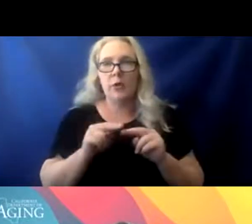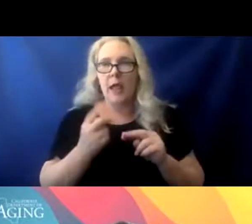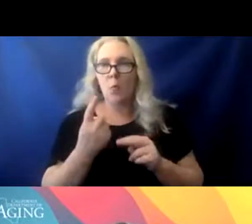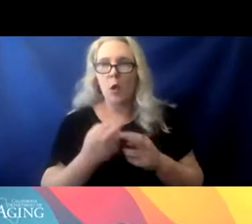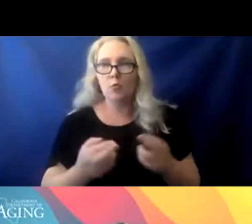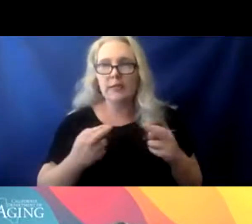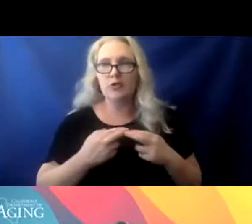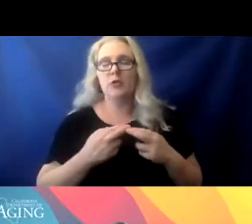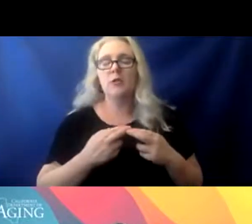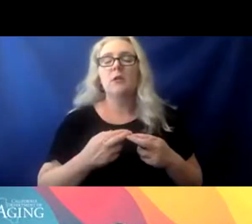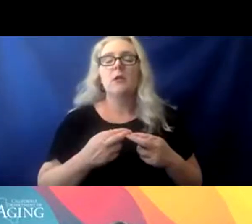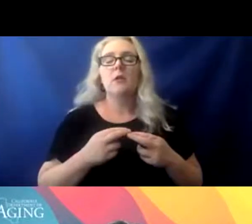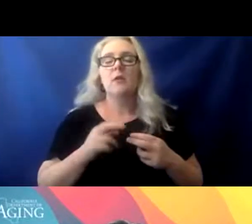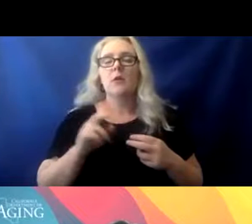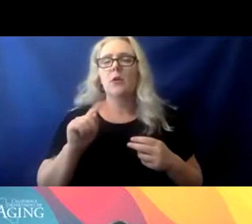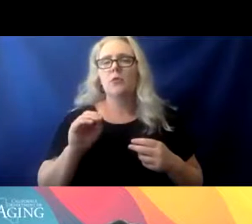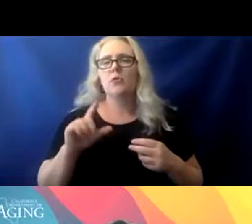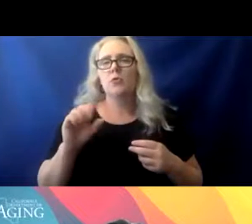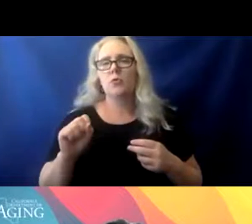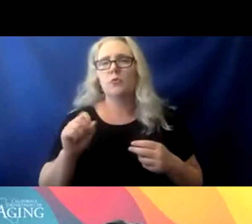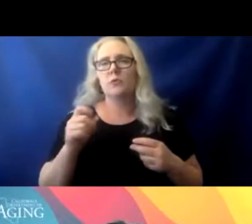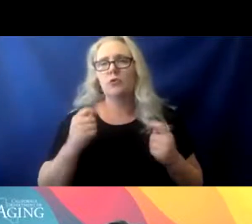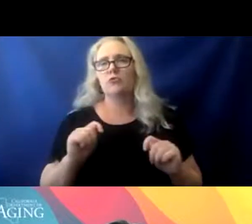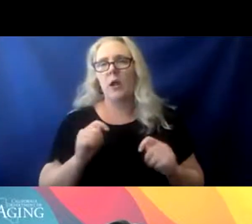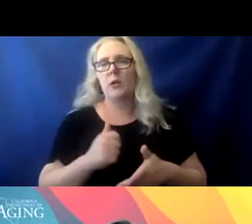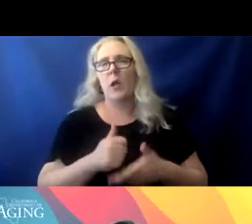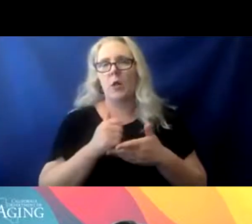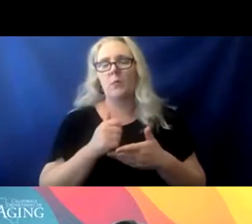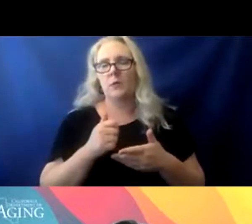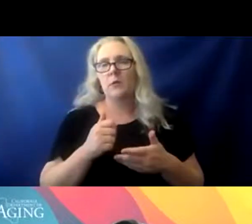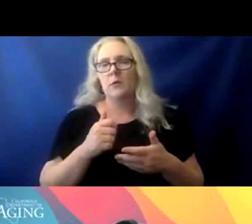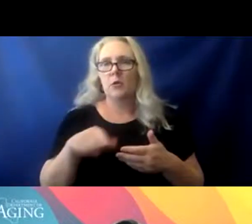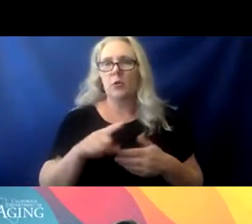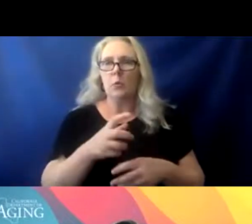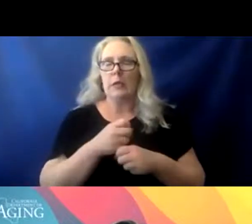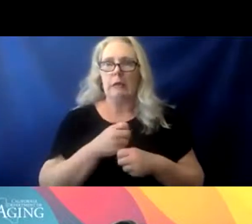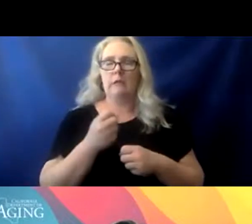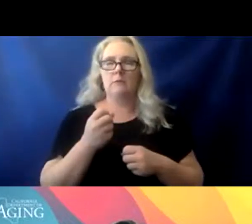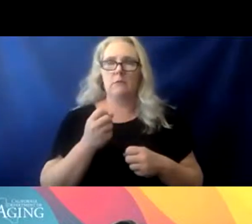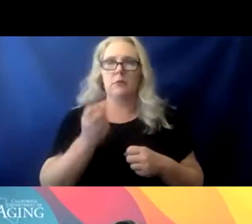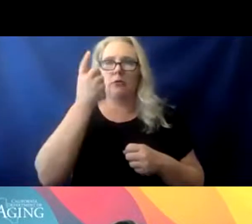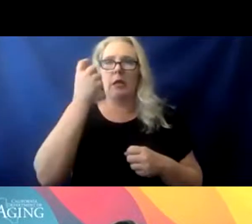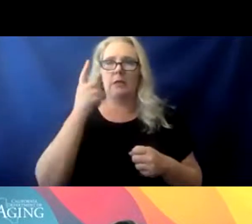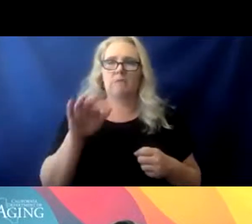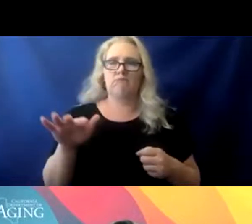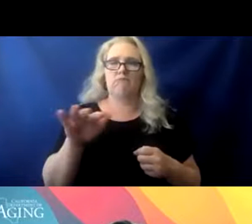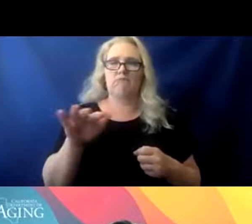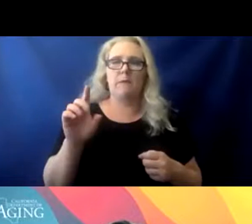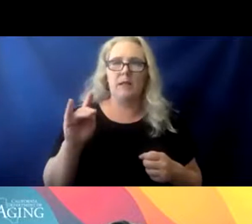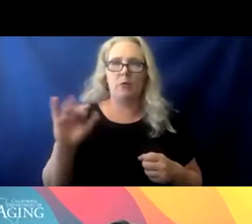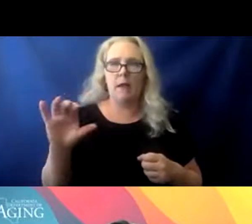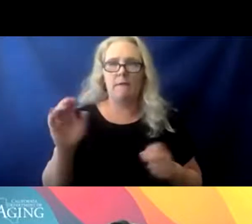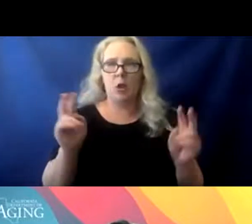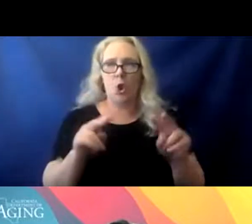enhance the ability to get that rich demographic look. One other thing that I want to note, and actually I'll do this as we move into